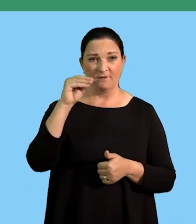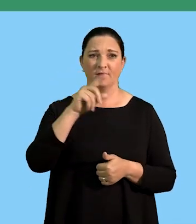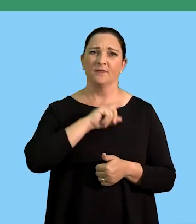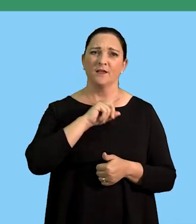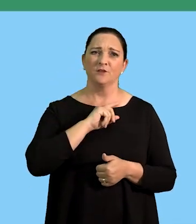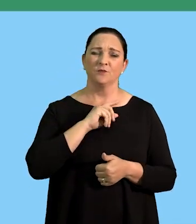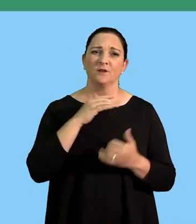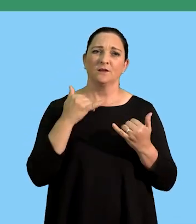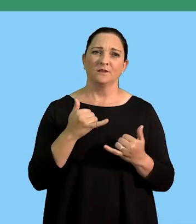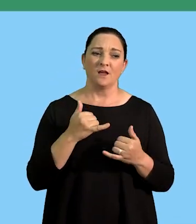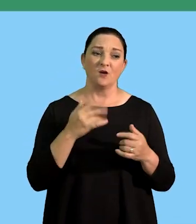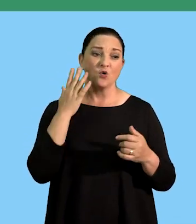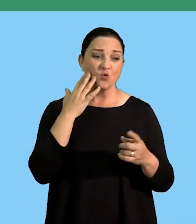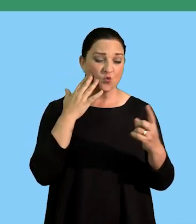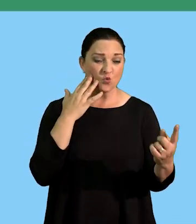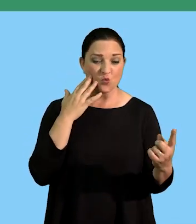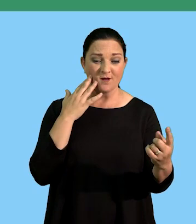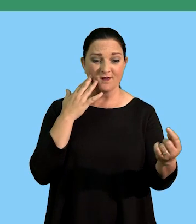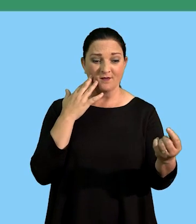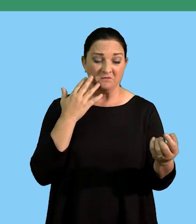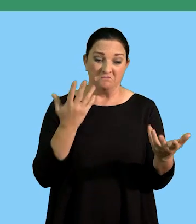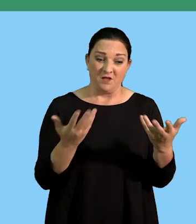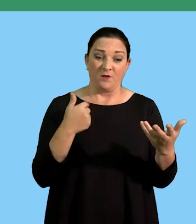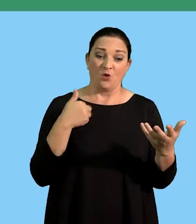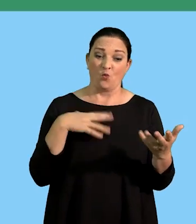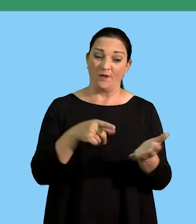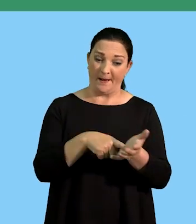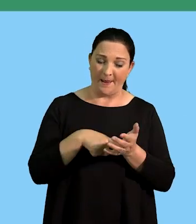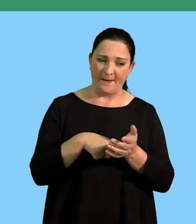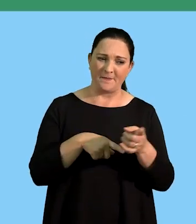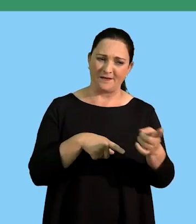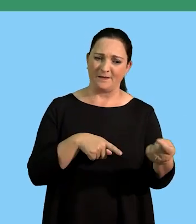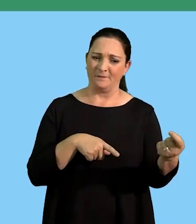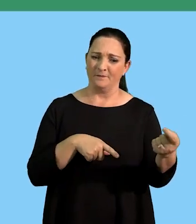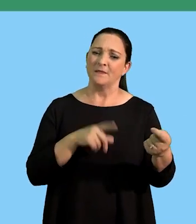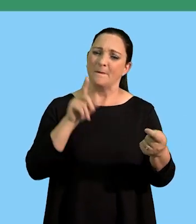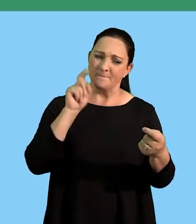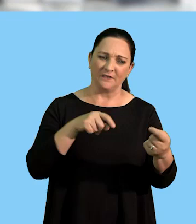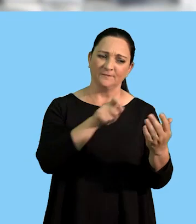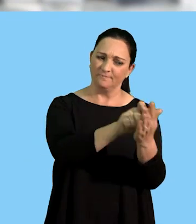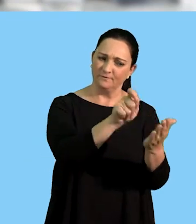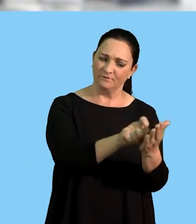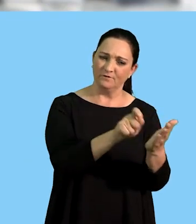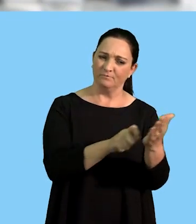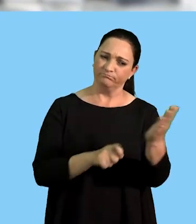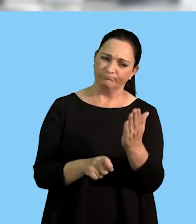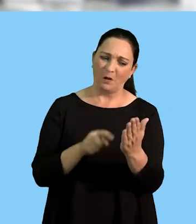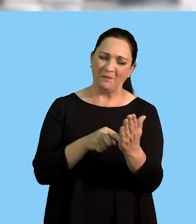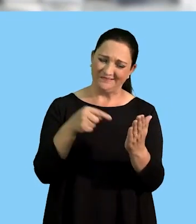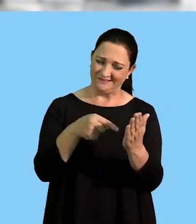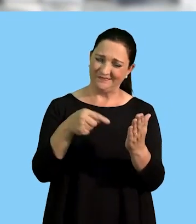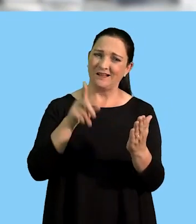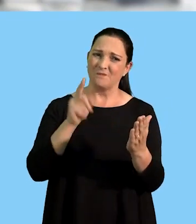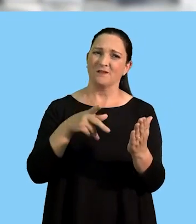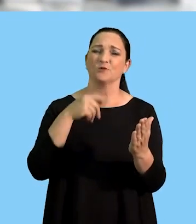be honest in supplying details when entering an insurance contract. So this is to say, in a process of entering an